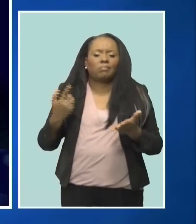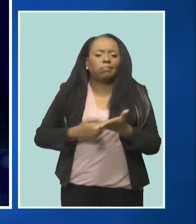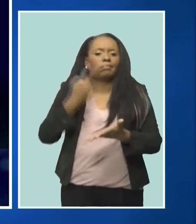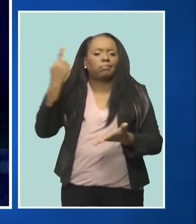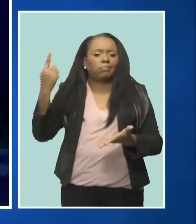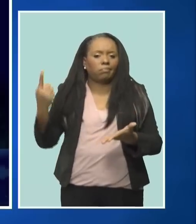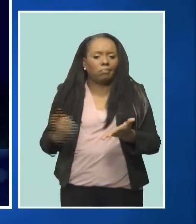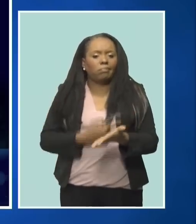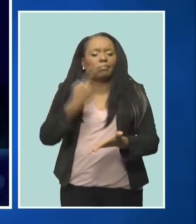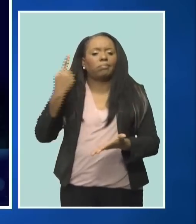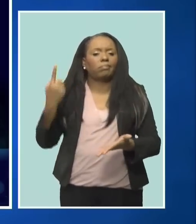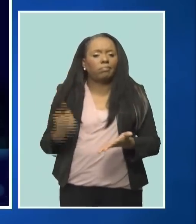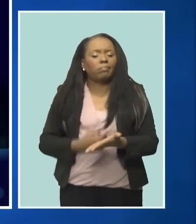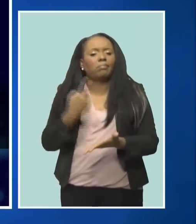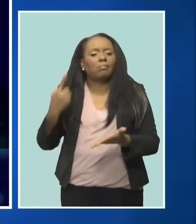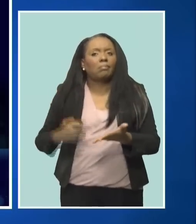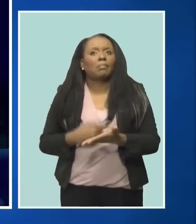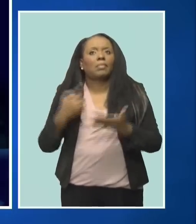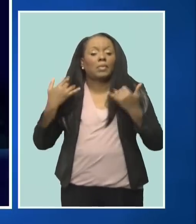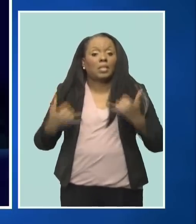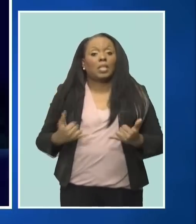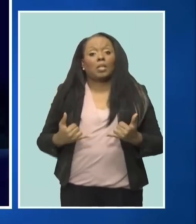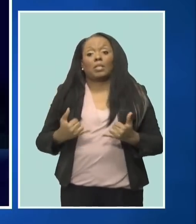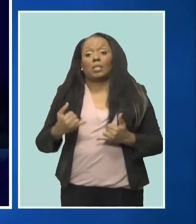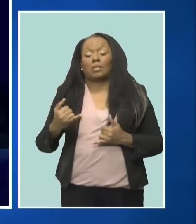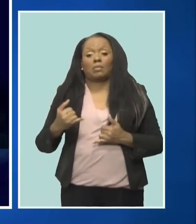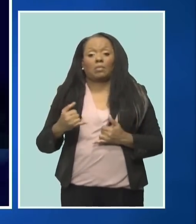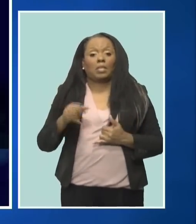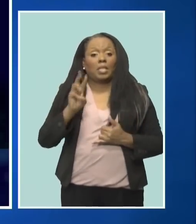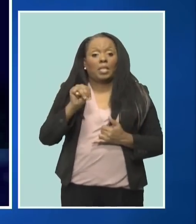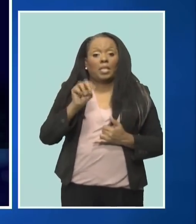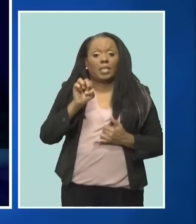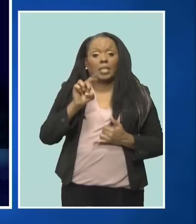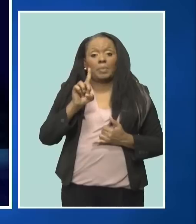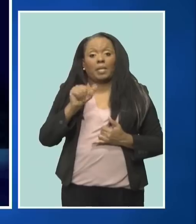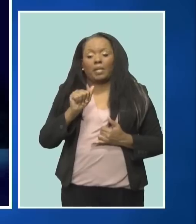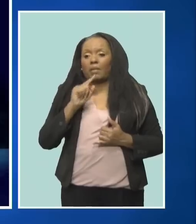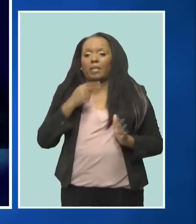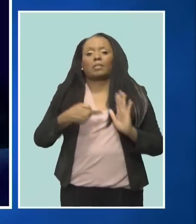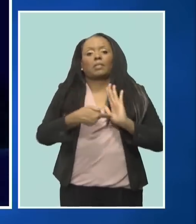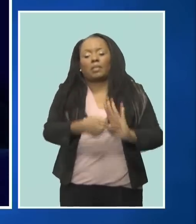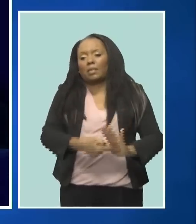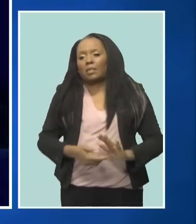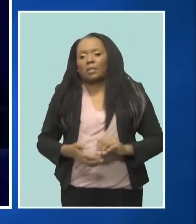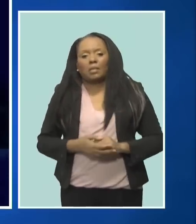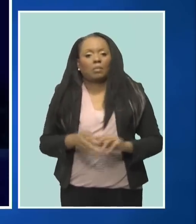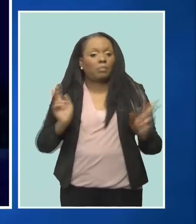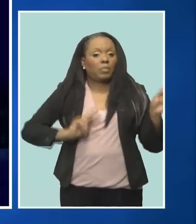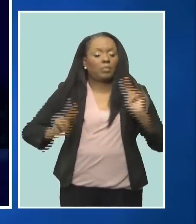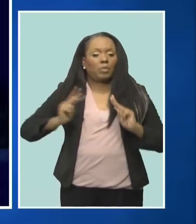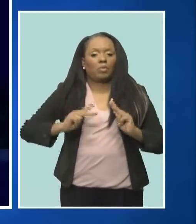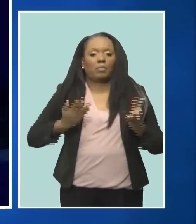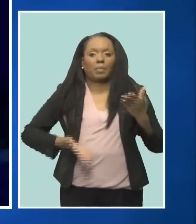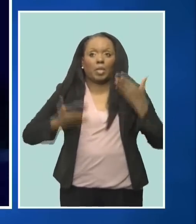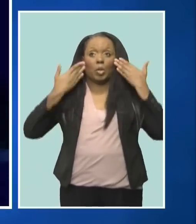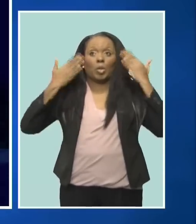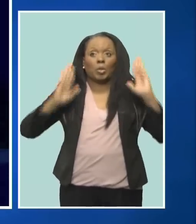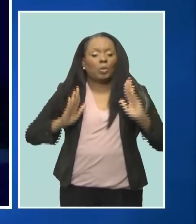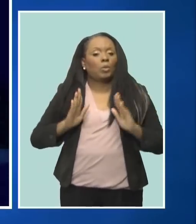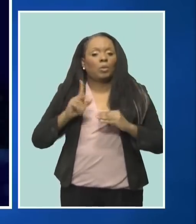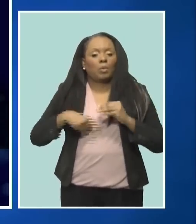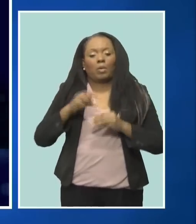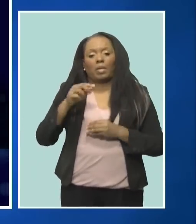to time. It's just that now it's being highlighted in the media, and persons may not be more familiar with